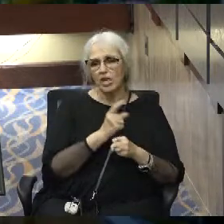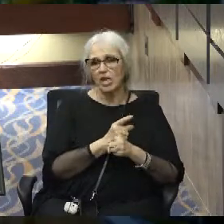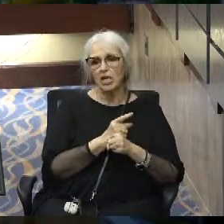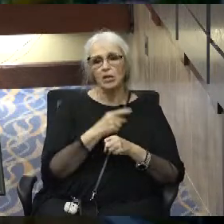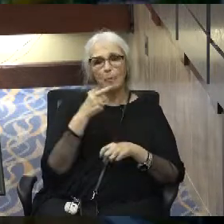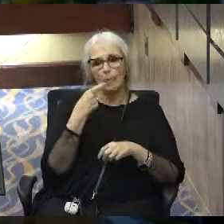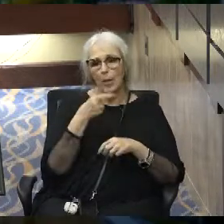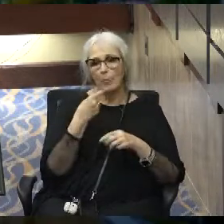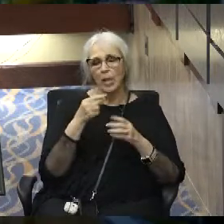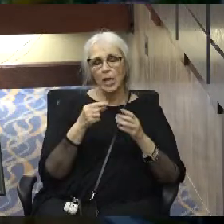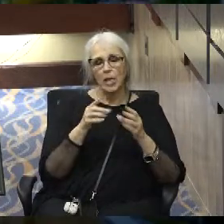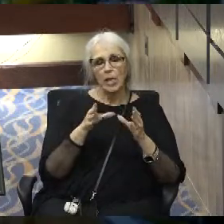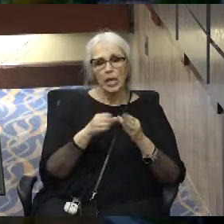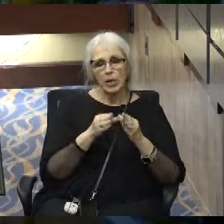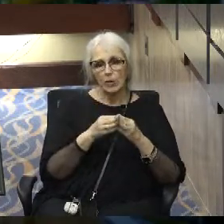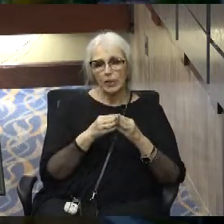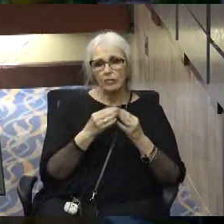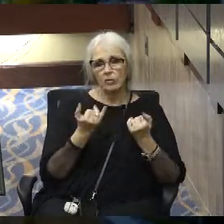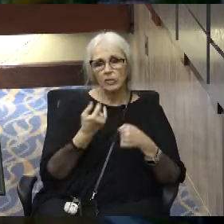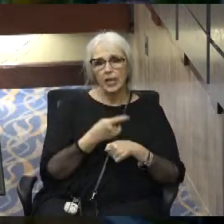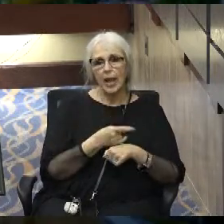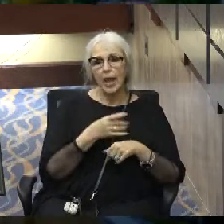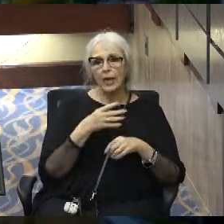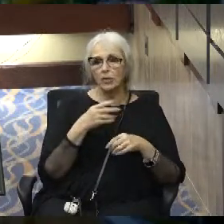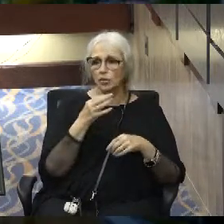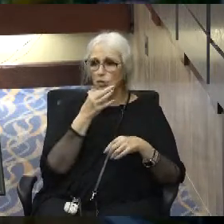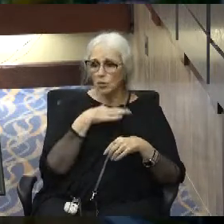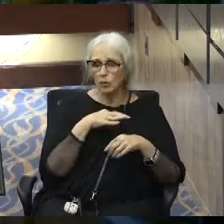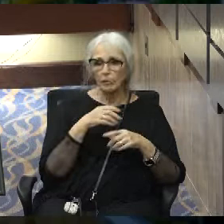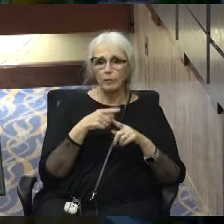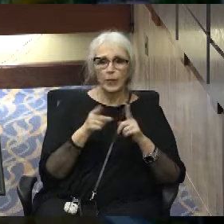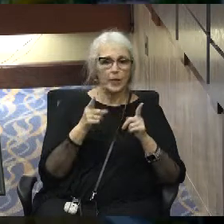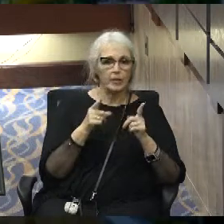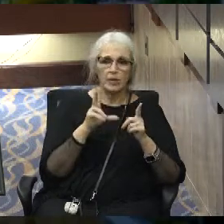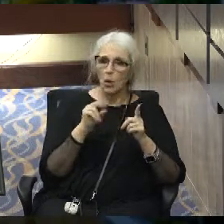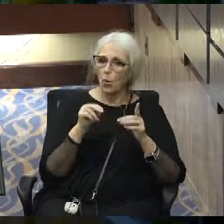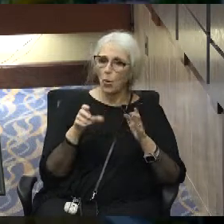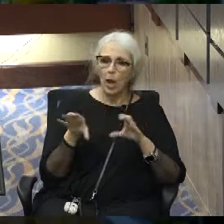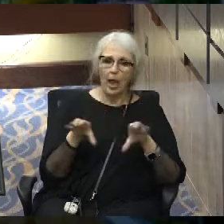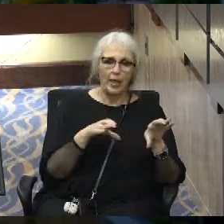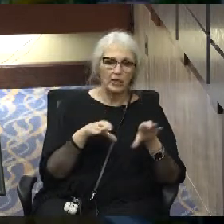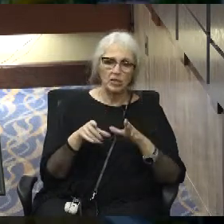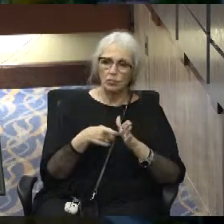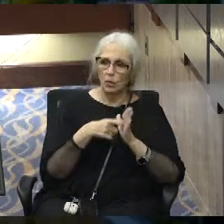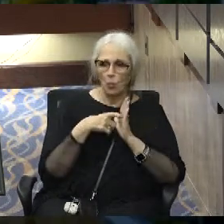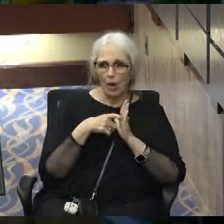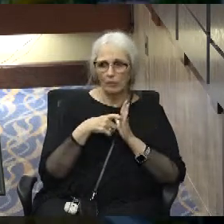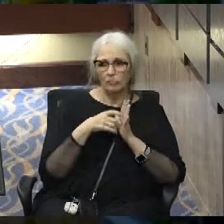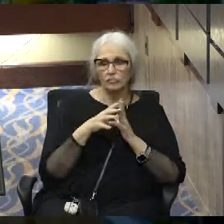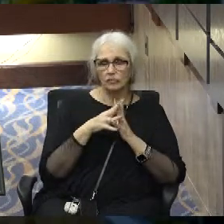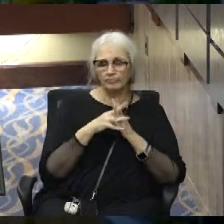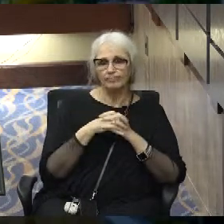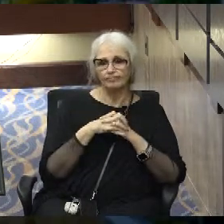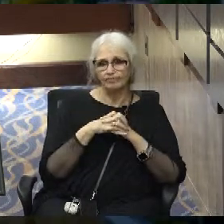public hearing. Galen Price will provide a work session shortly, but there's no action required from you all on that public hearing.